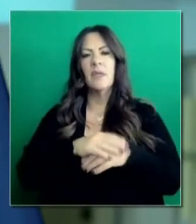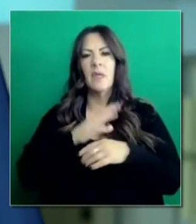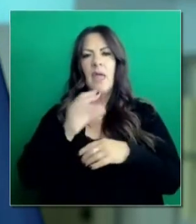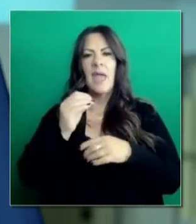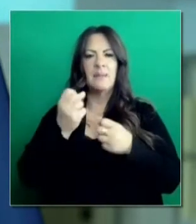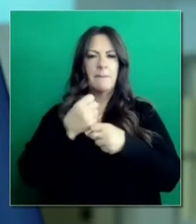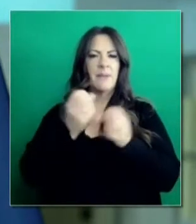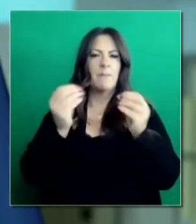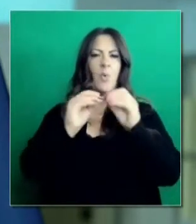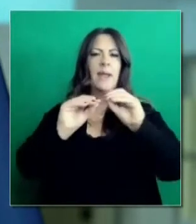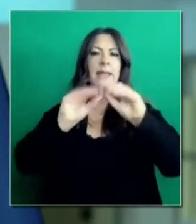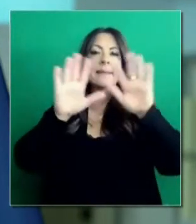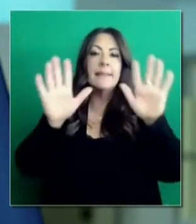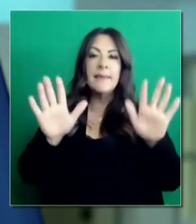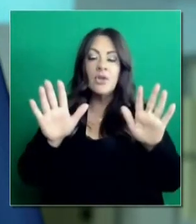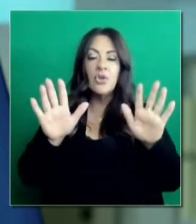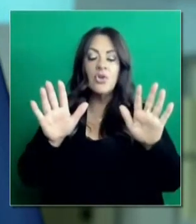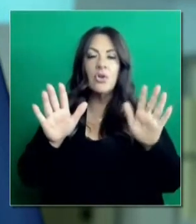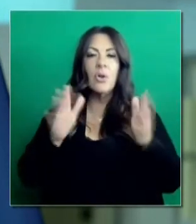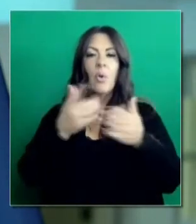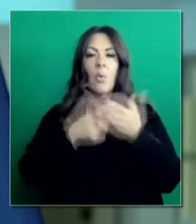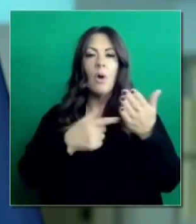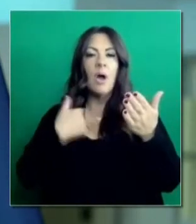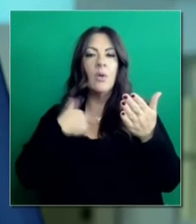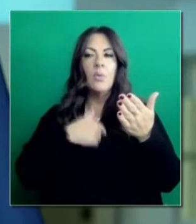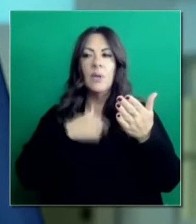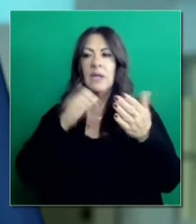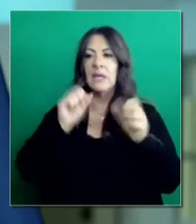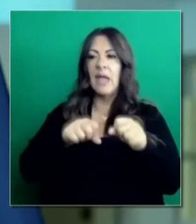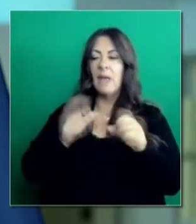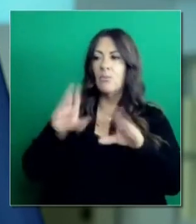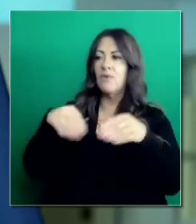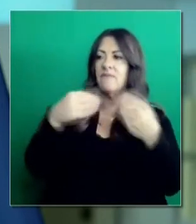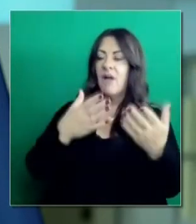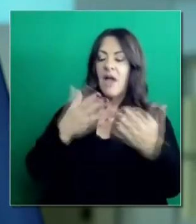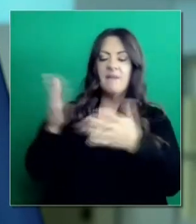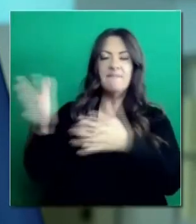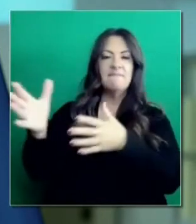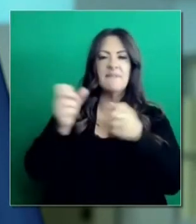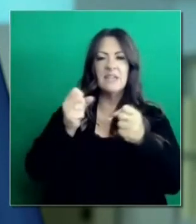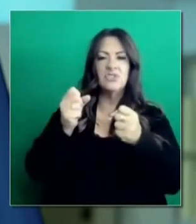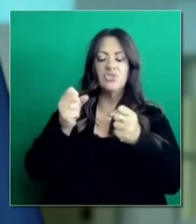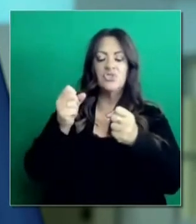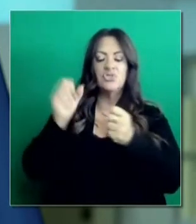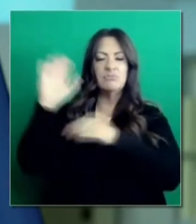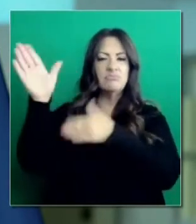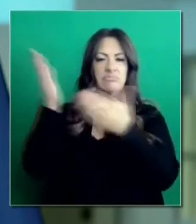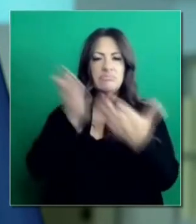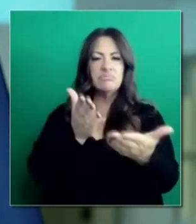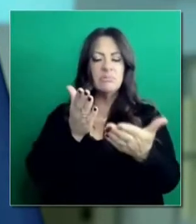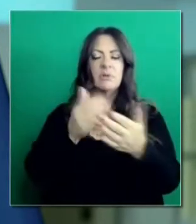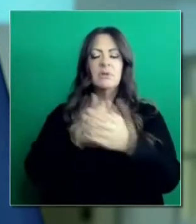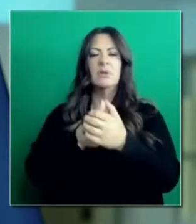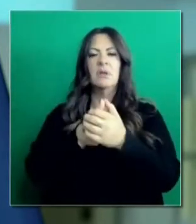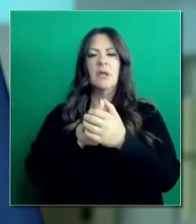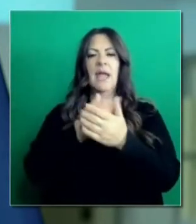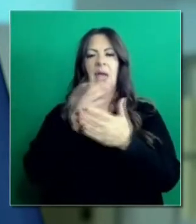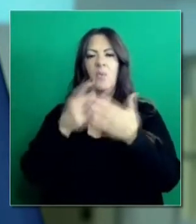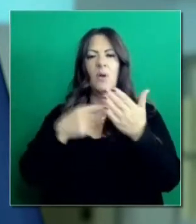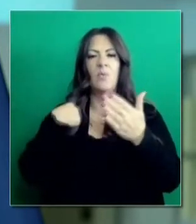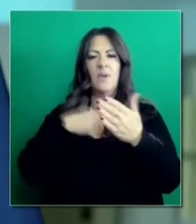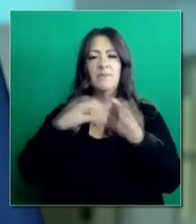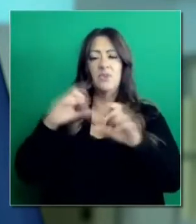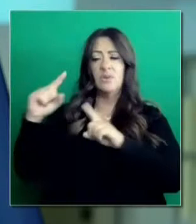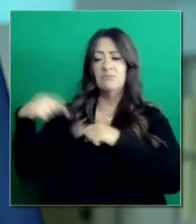terms of criteria to allow faster throughput and build on the work that's been done in the last number of weeks to get